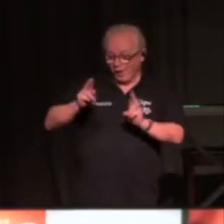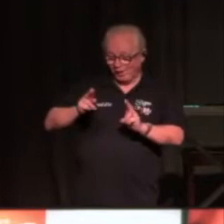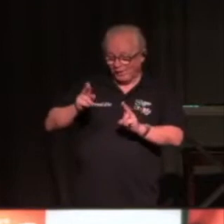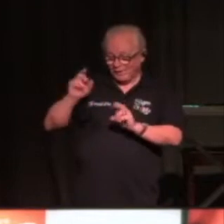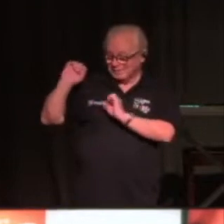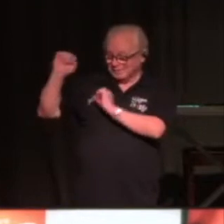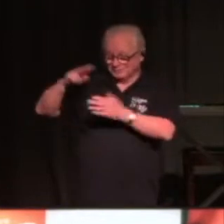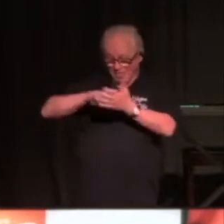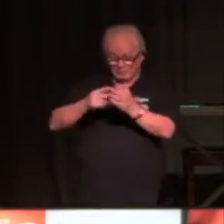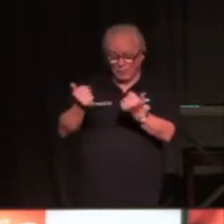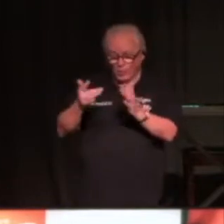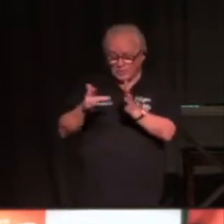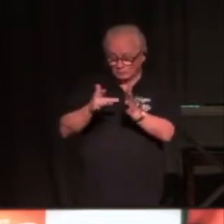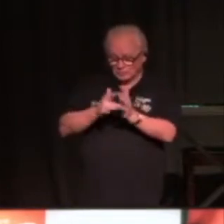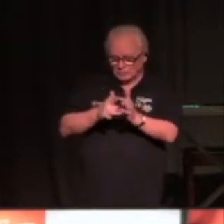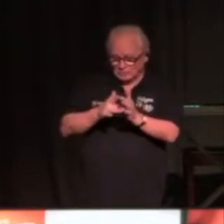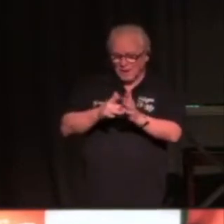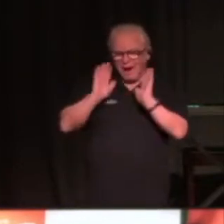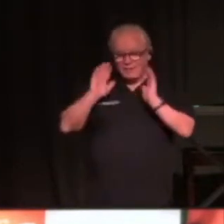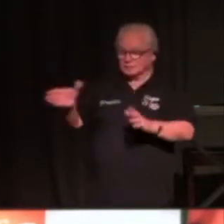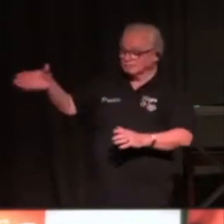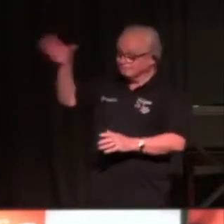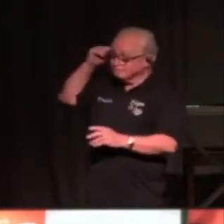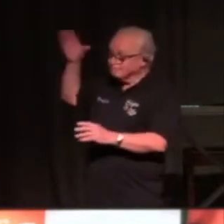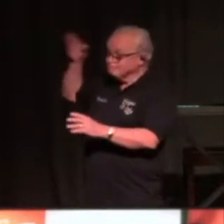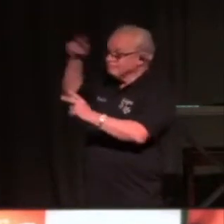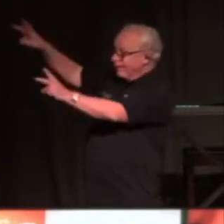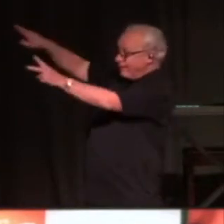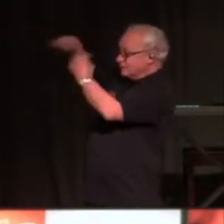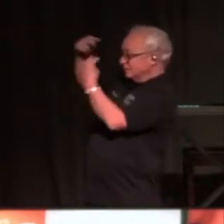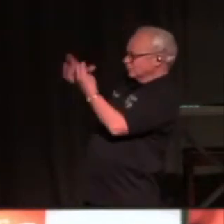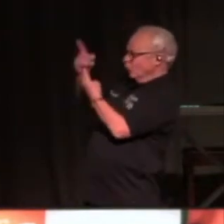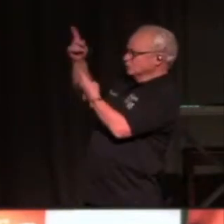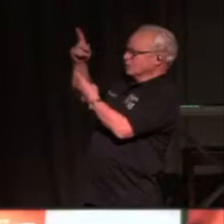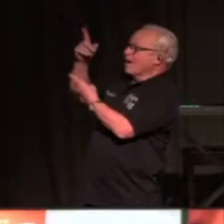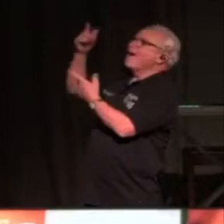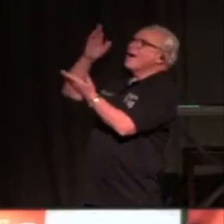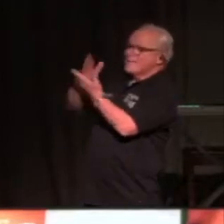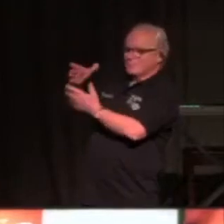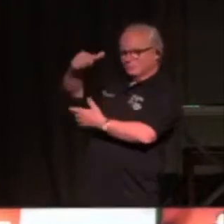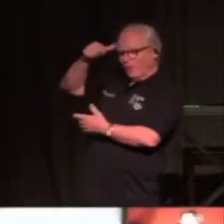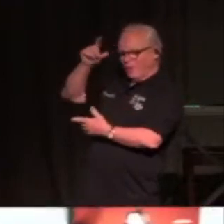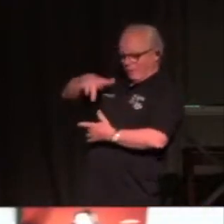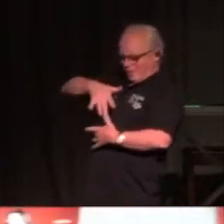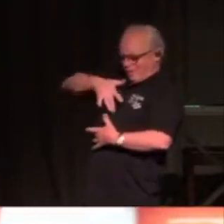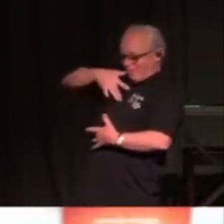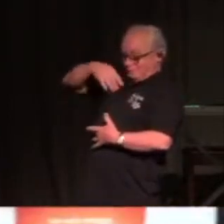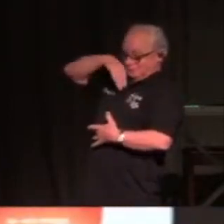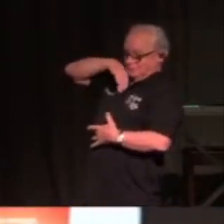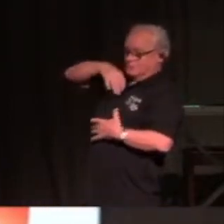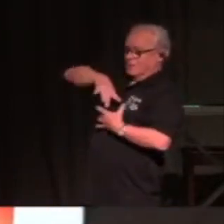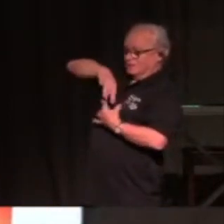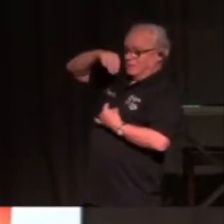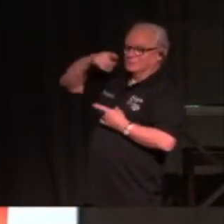And so we've got to hear God. We can't just go off on our own. We have to hear God and walk in his steps. And the reason that God could do it and fix